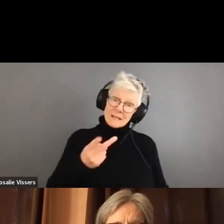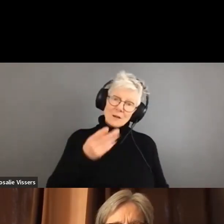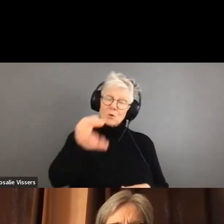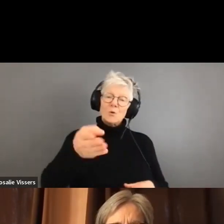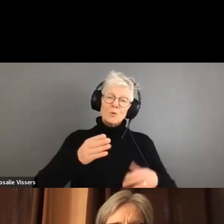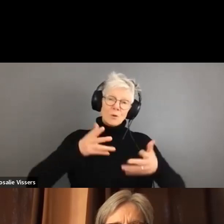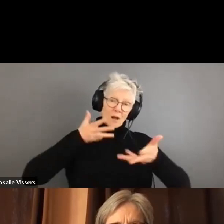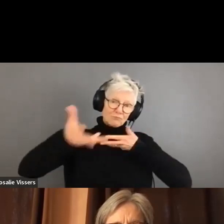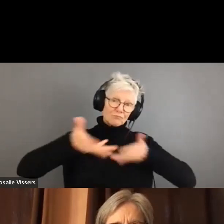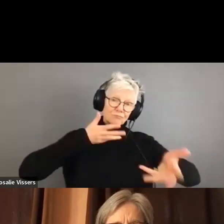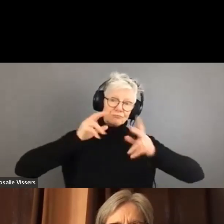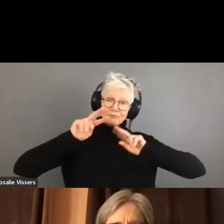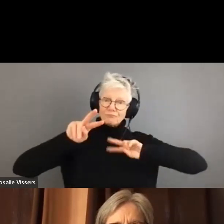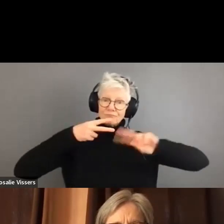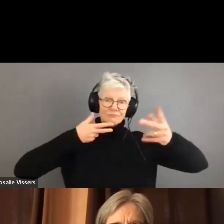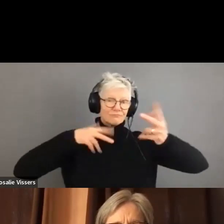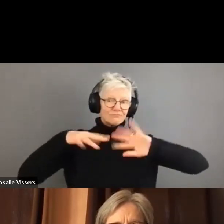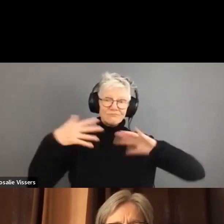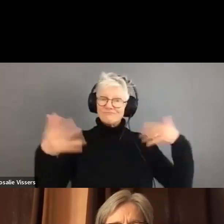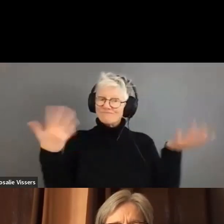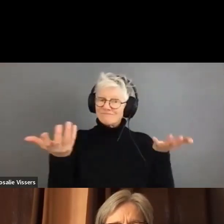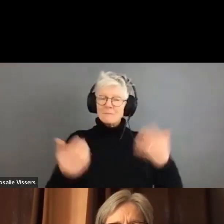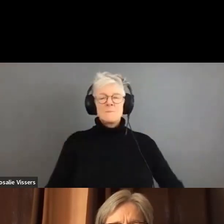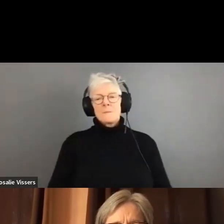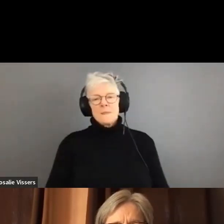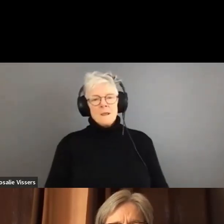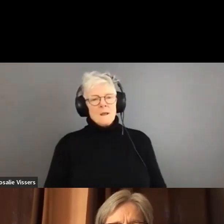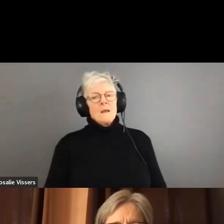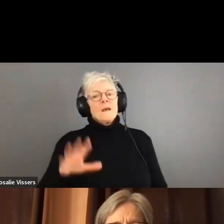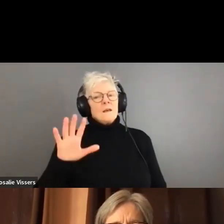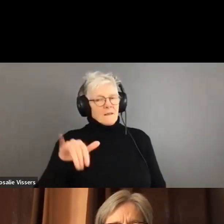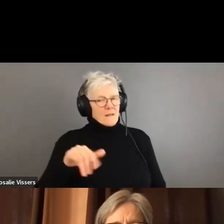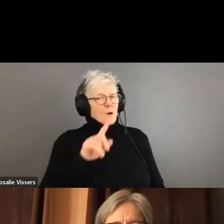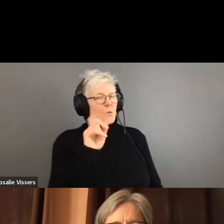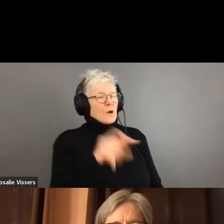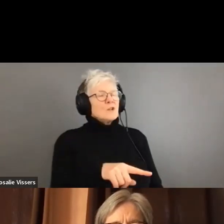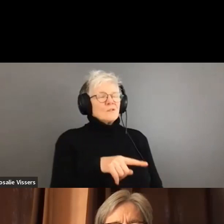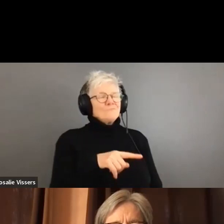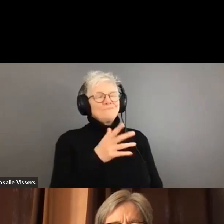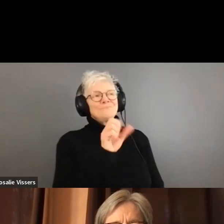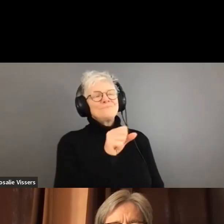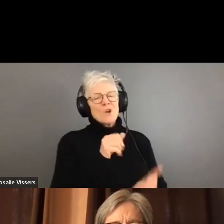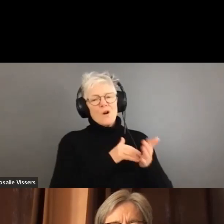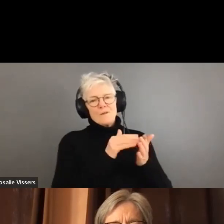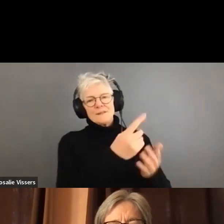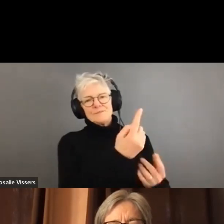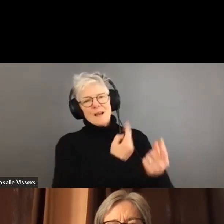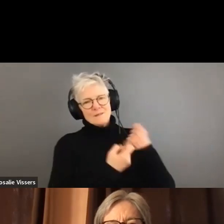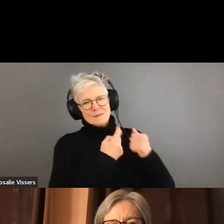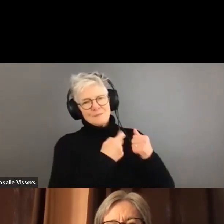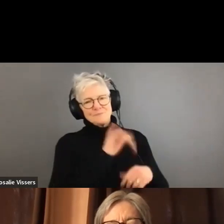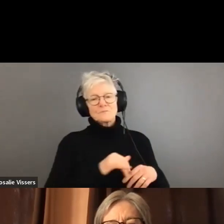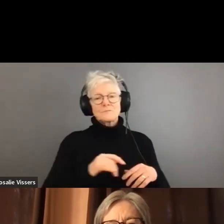you visually? There's many facets to this question. I get it more and more these days. It's obviously easier to start